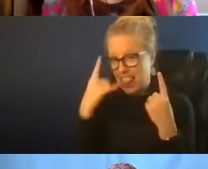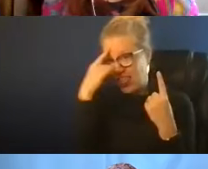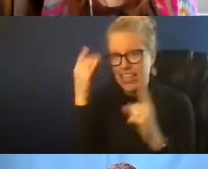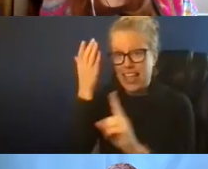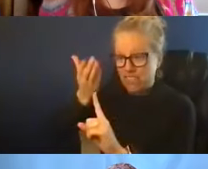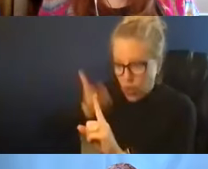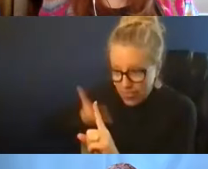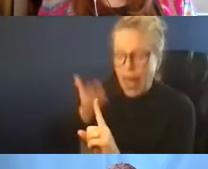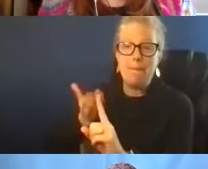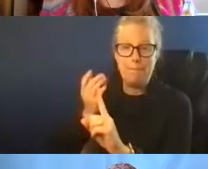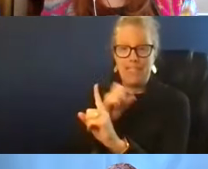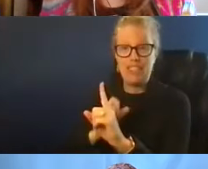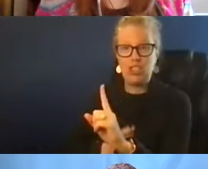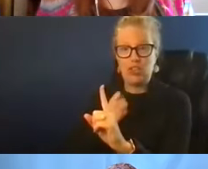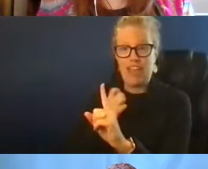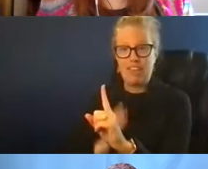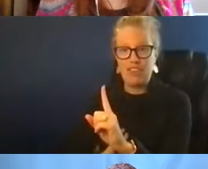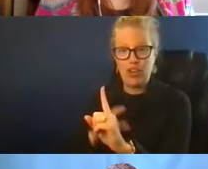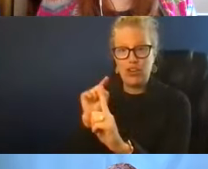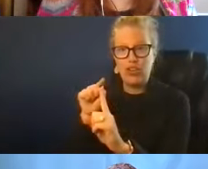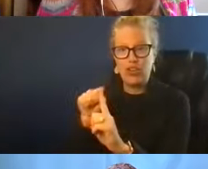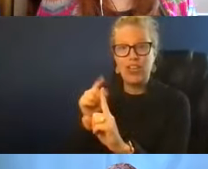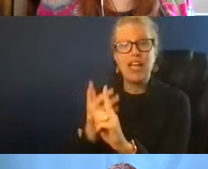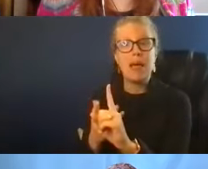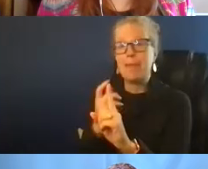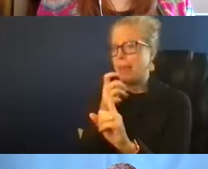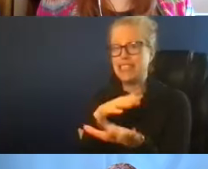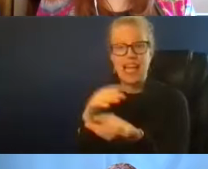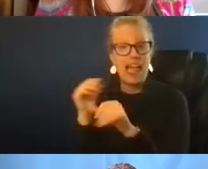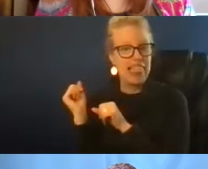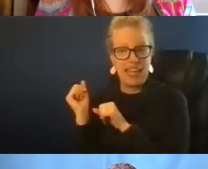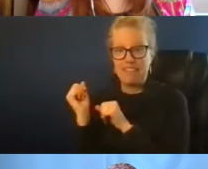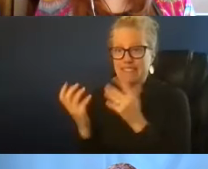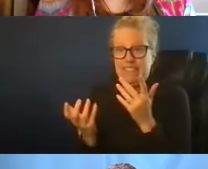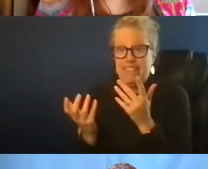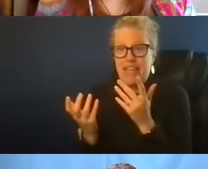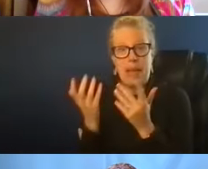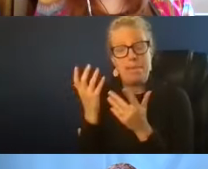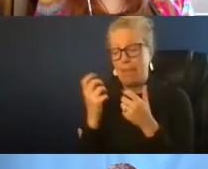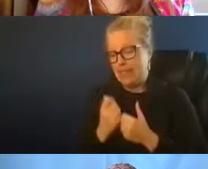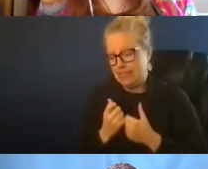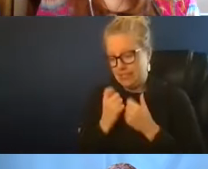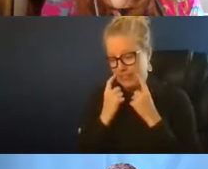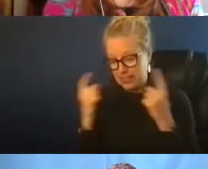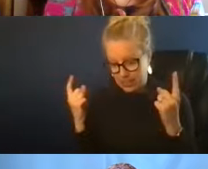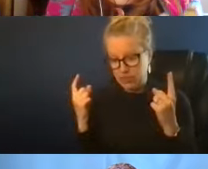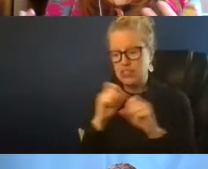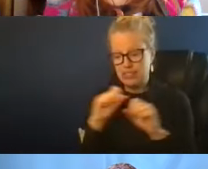survivor? Maybe it's not leave and get out of here. Maybe a successful safety plan